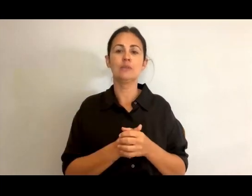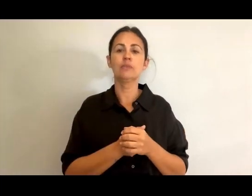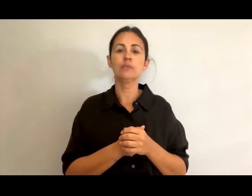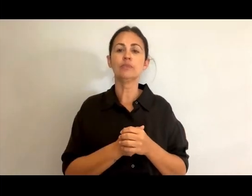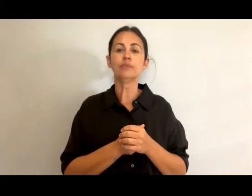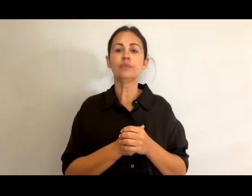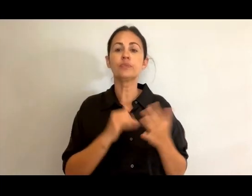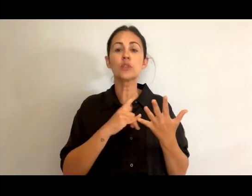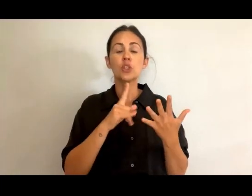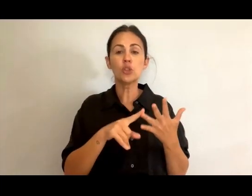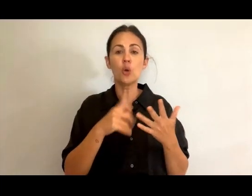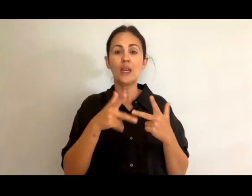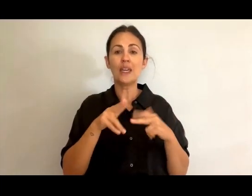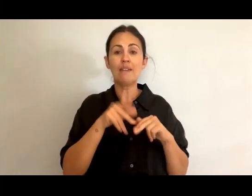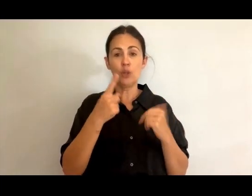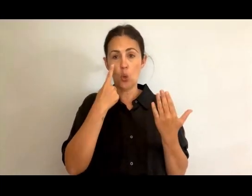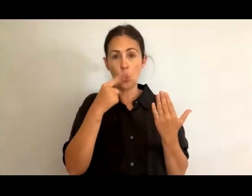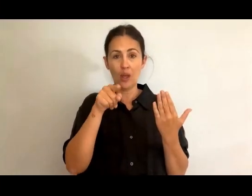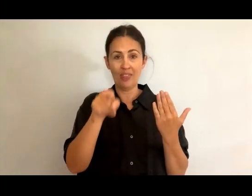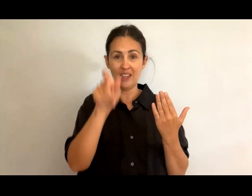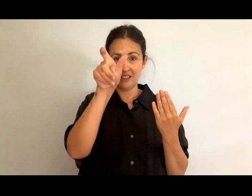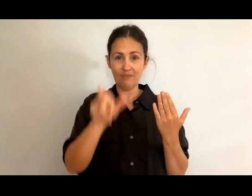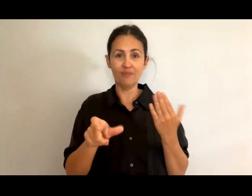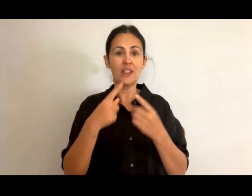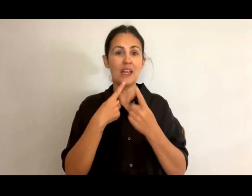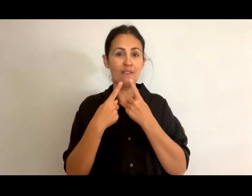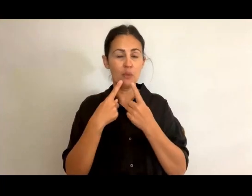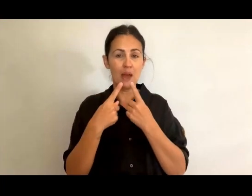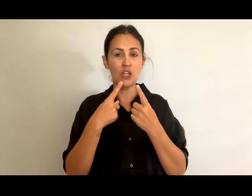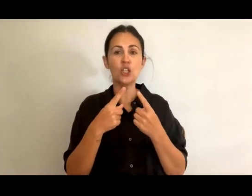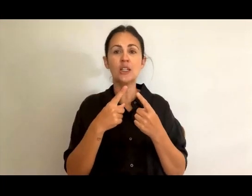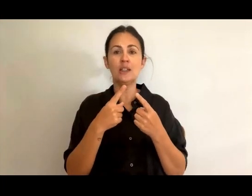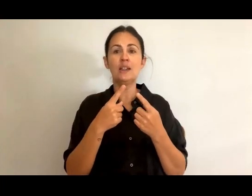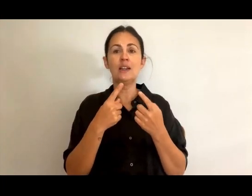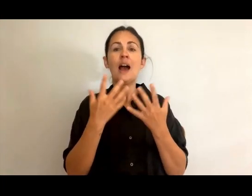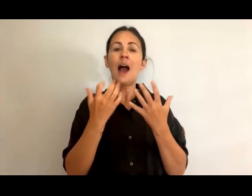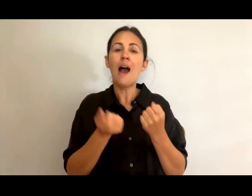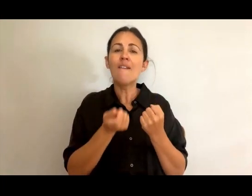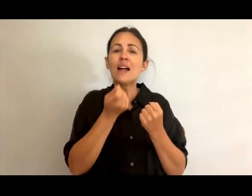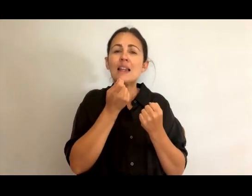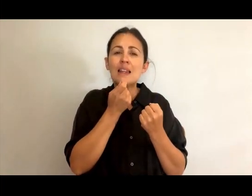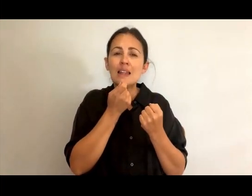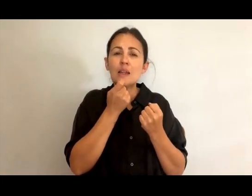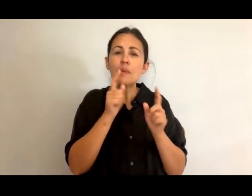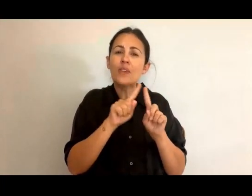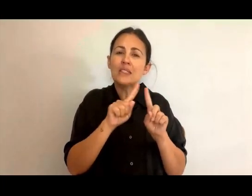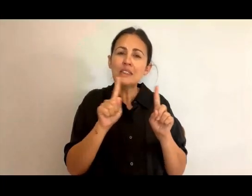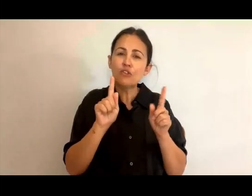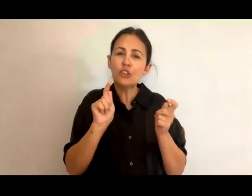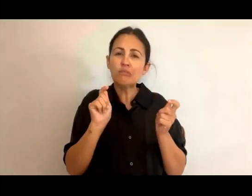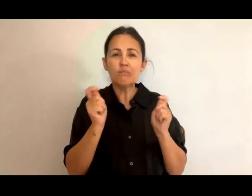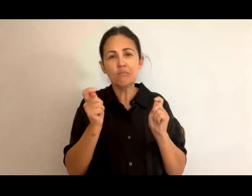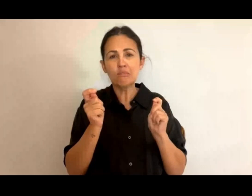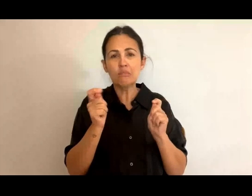thread at the different levels, they take up slightly different emphases at each strand. For example,